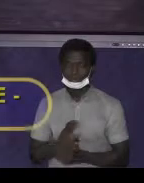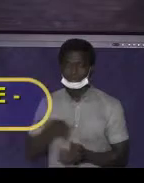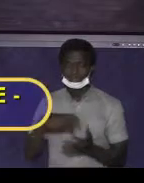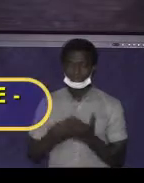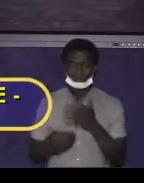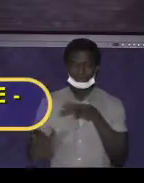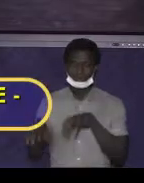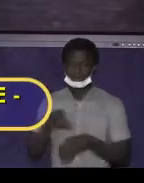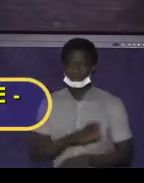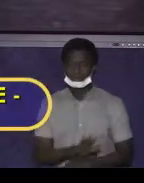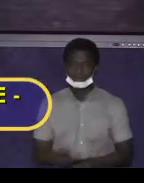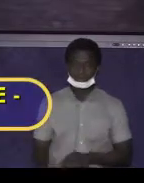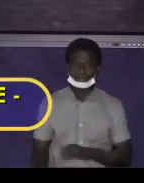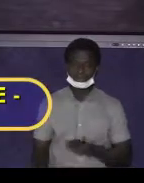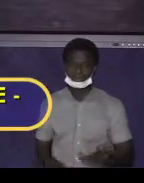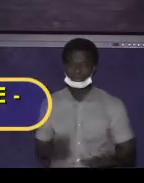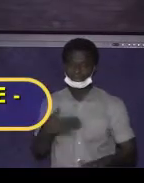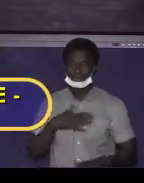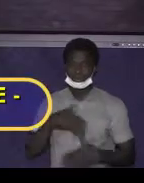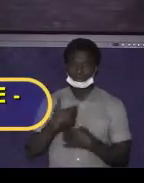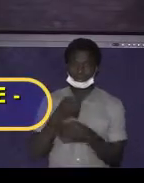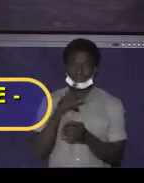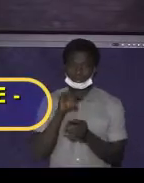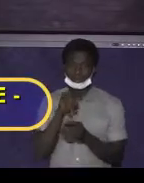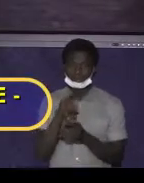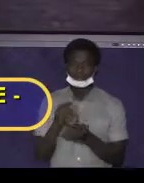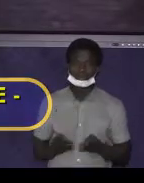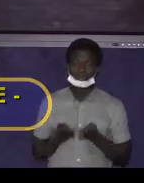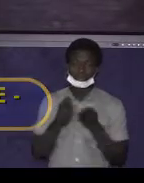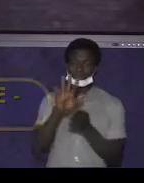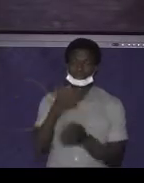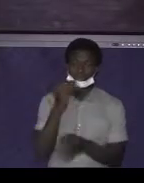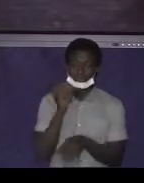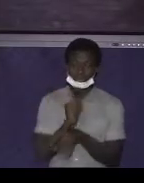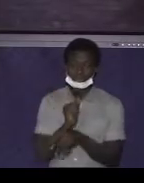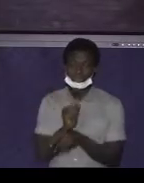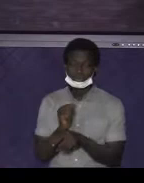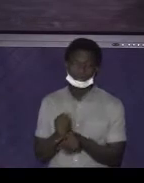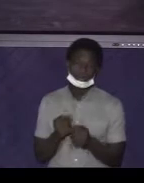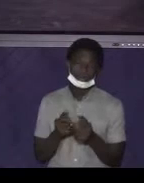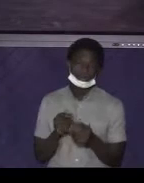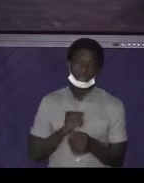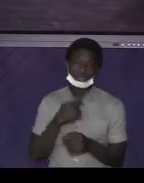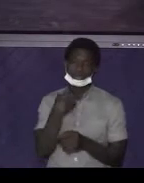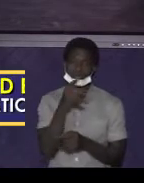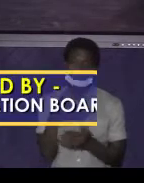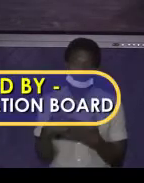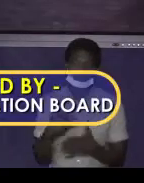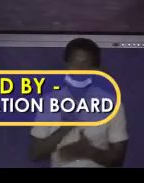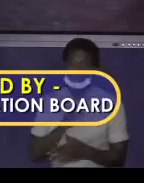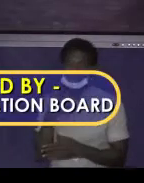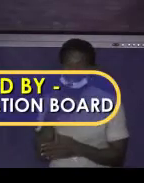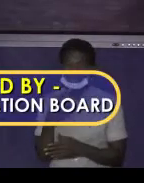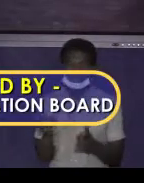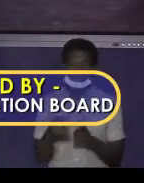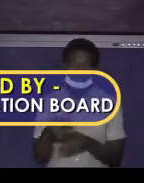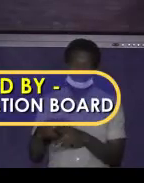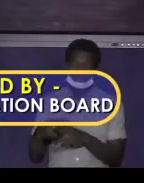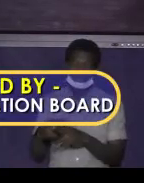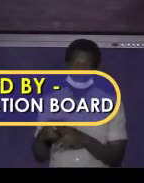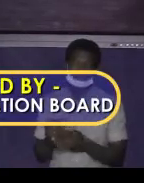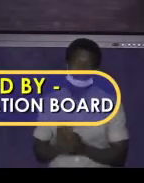Well done, children. Please make sure you submit your assignment promptly. I've told you before, I said very